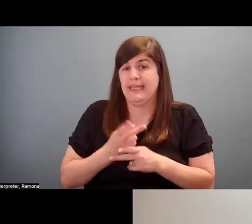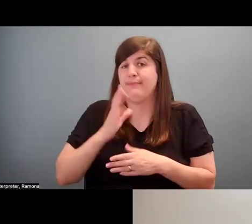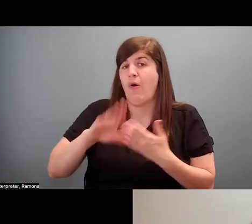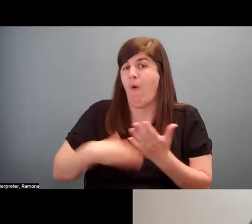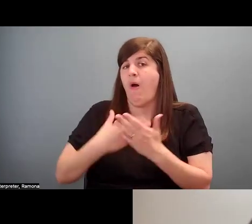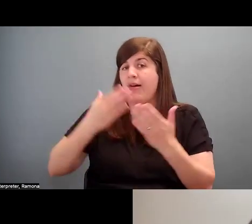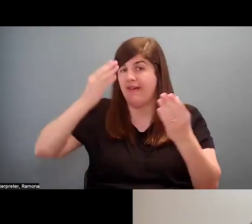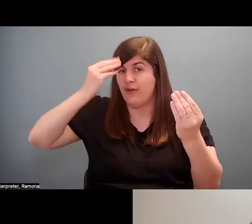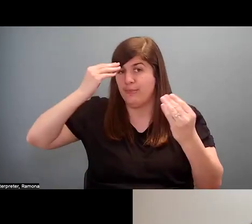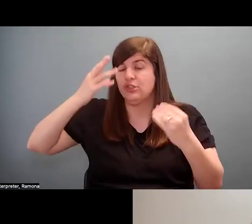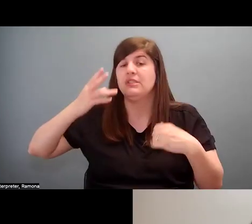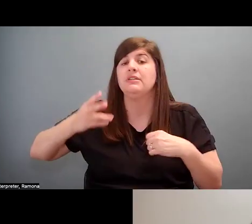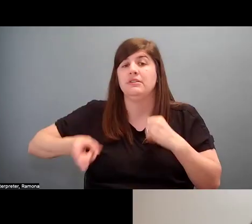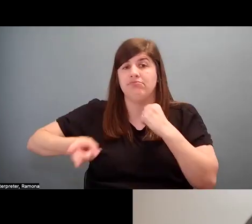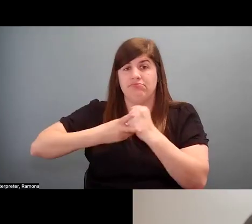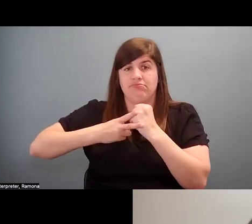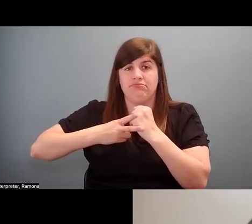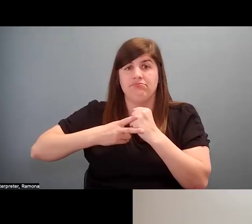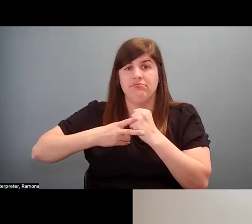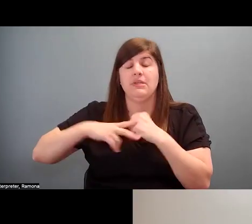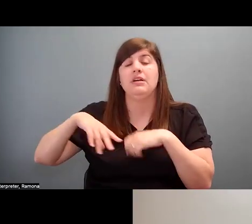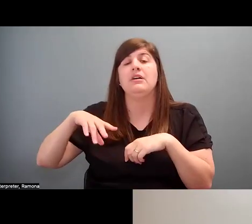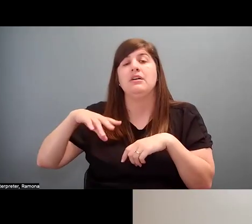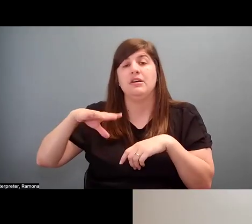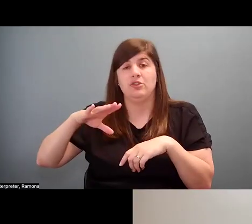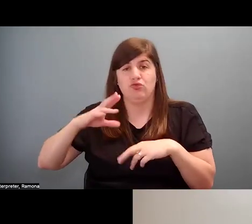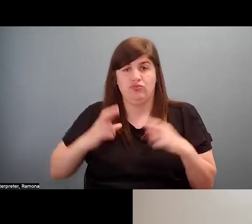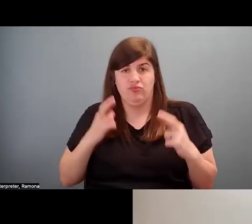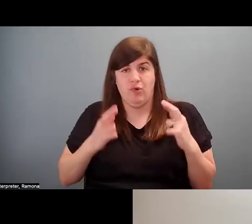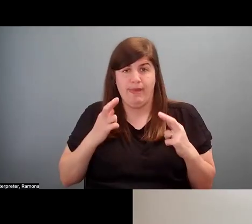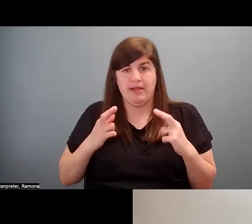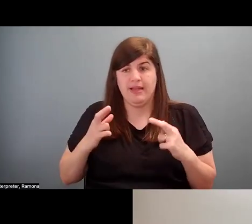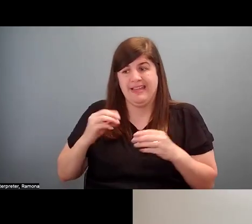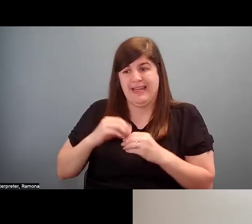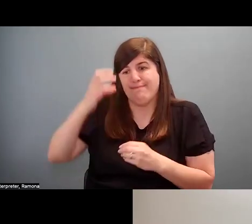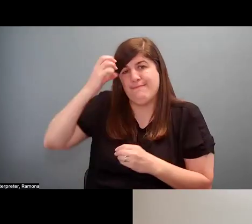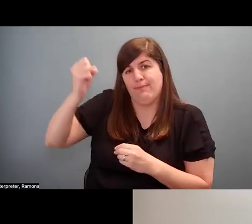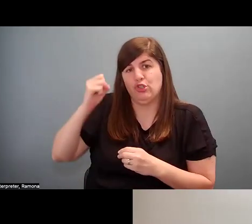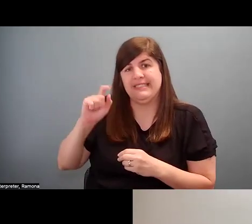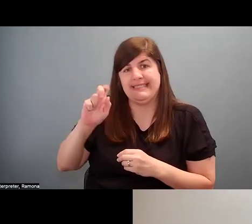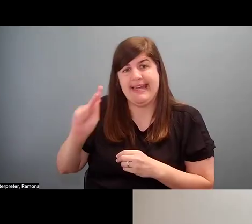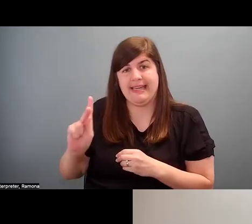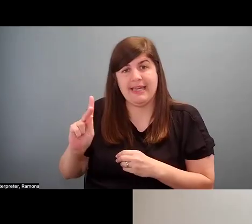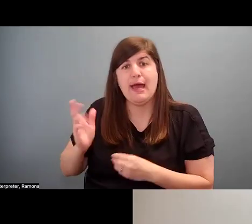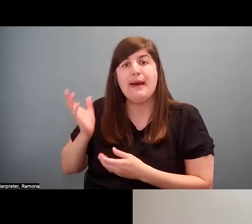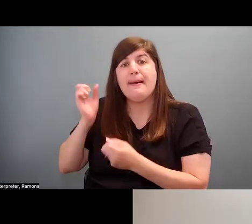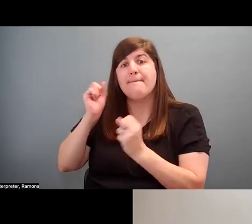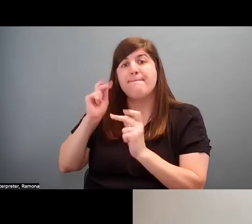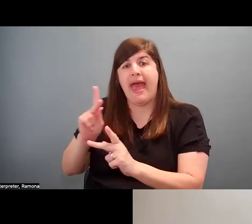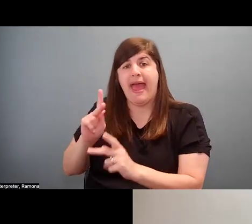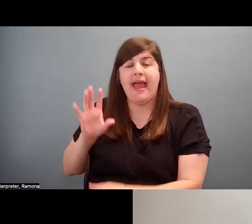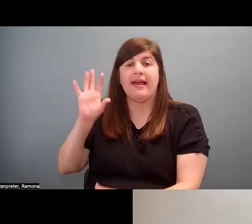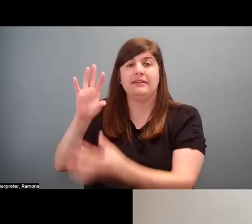information on board this shrimp in a little memory stick. And then once this shrimp gets returned to their